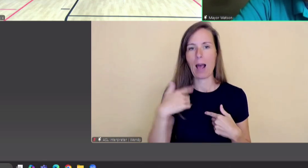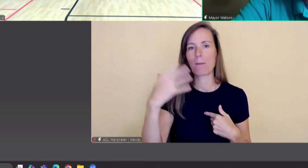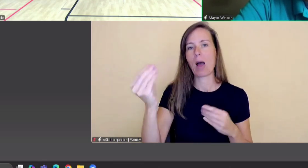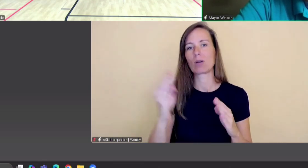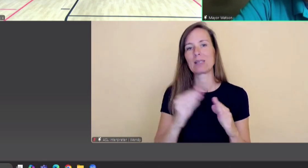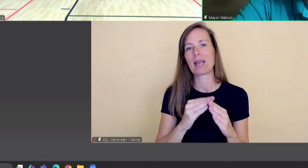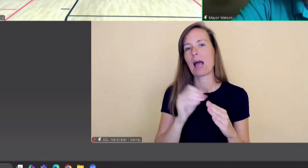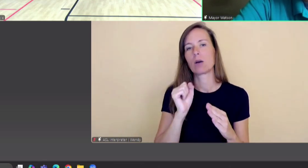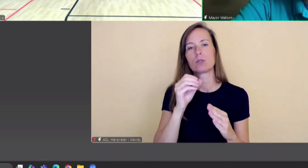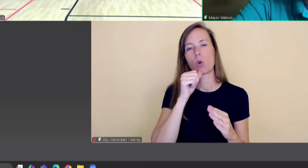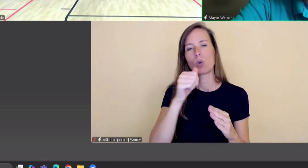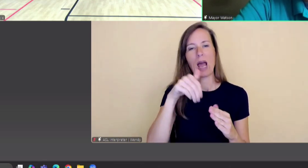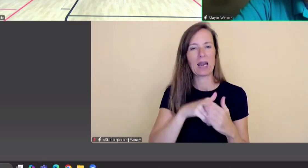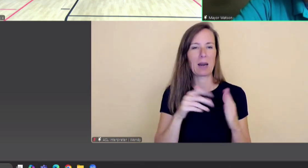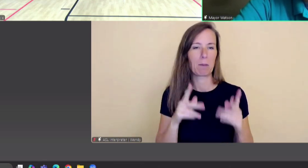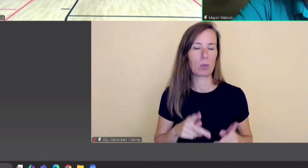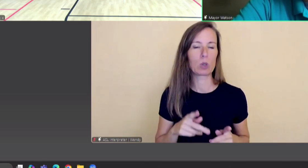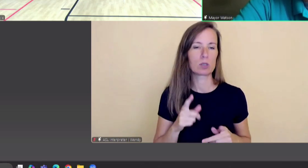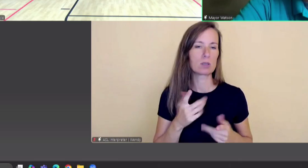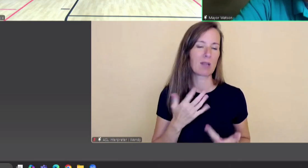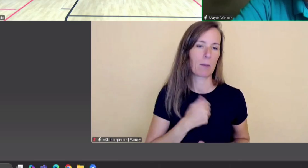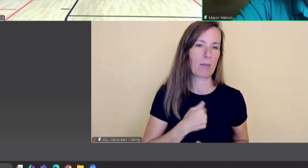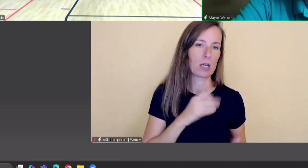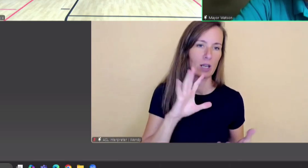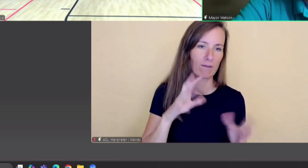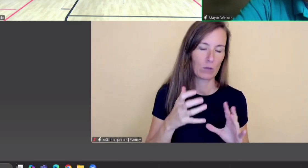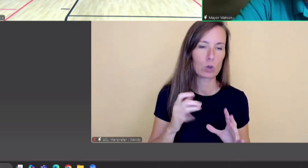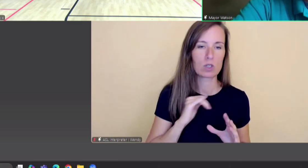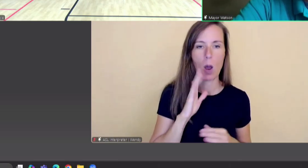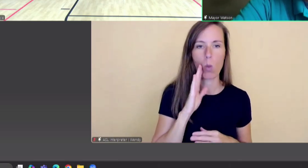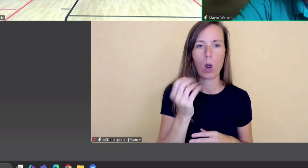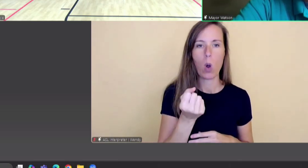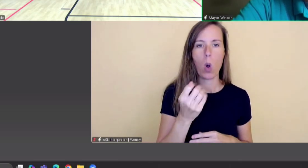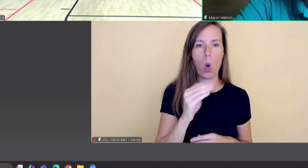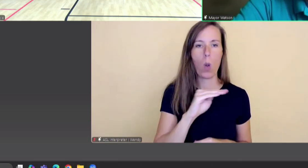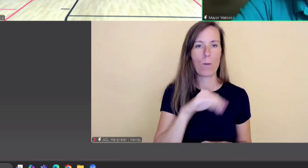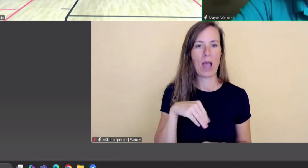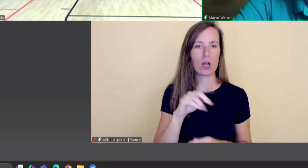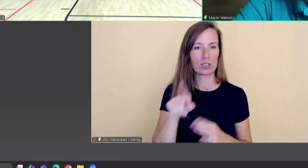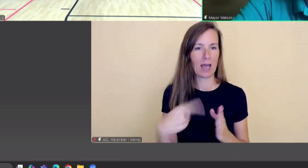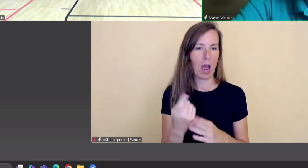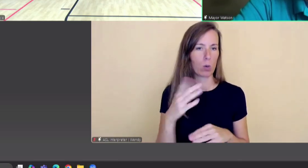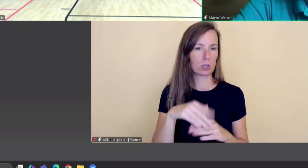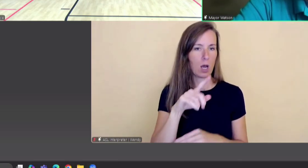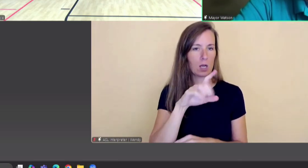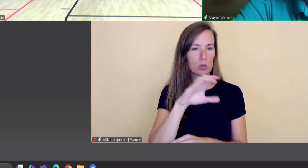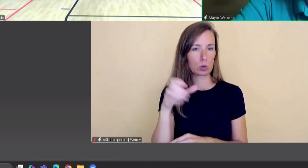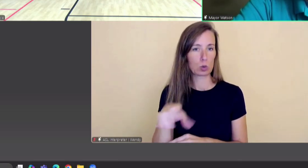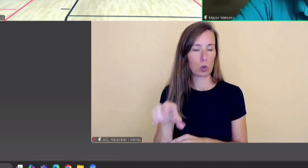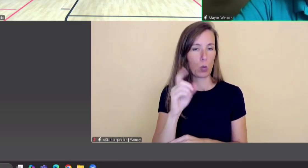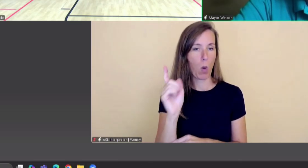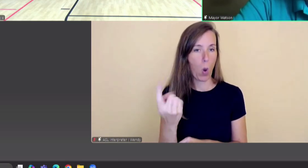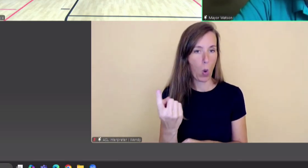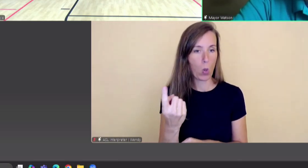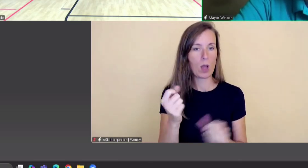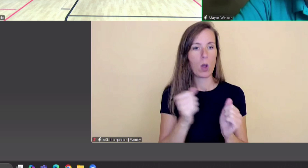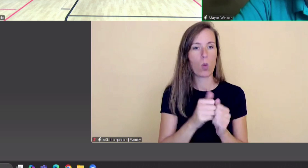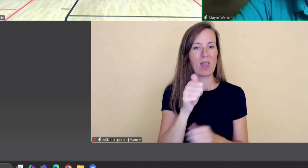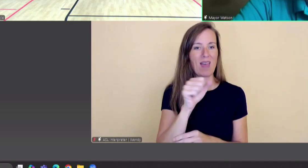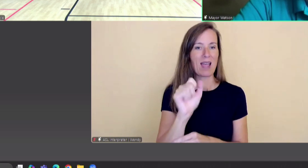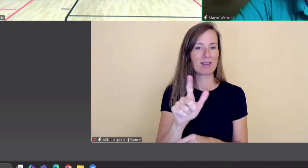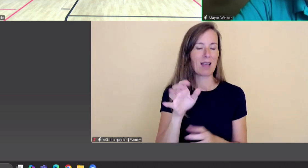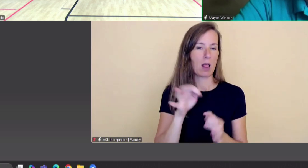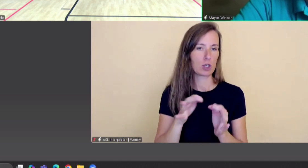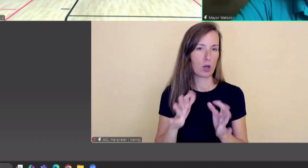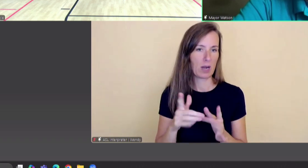So I apologize for any confusion. I will be holding mayor's hours on Zoom only with ASL interpretation from